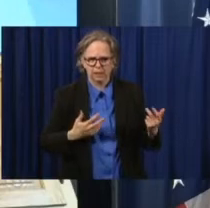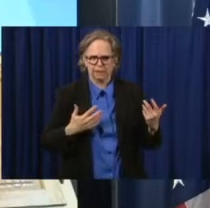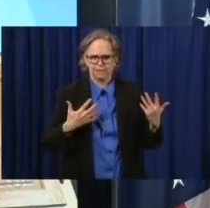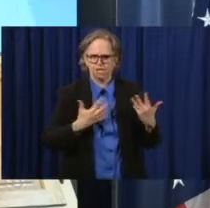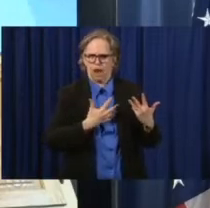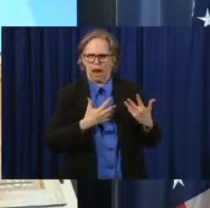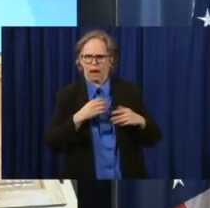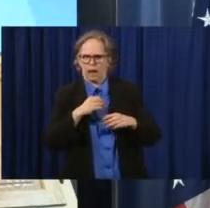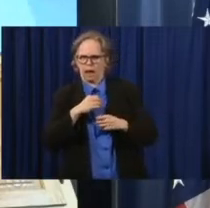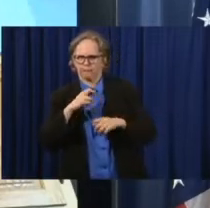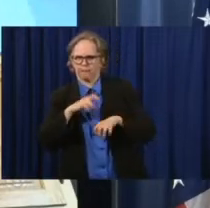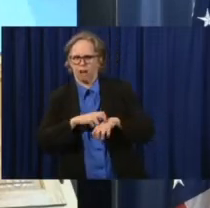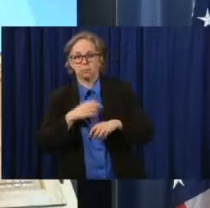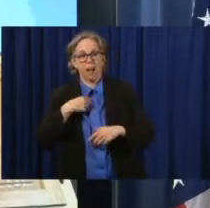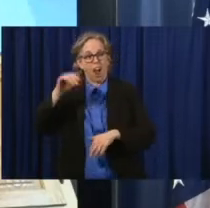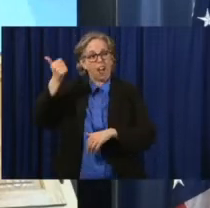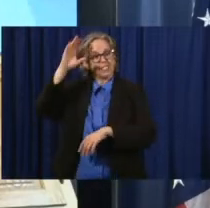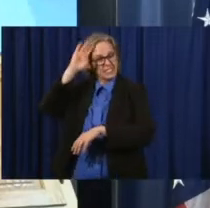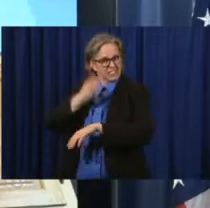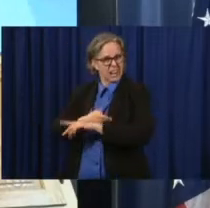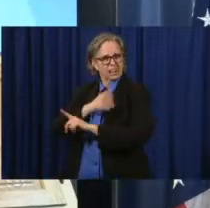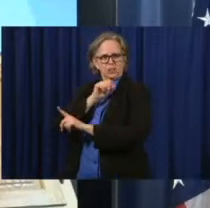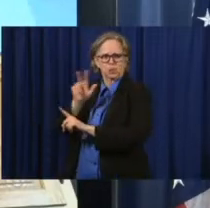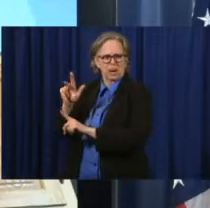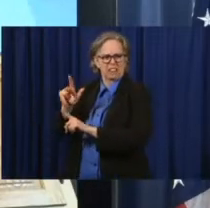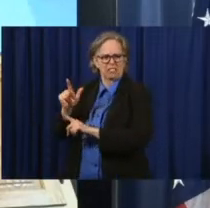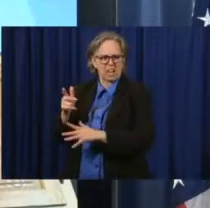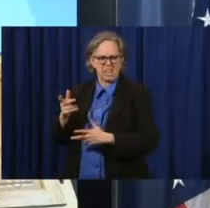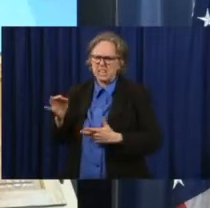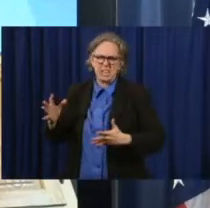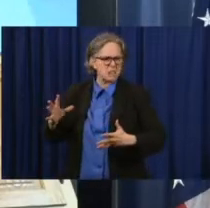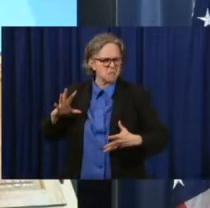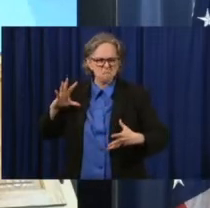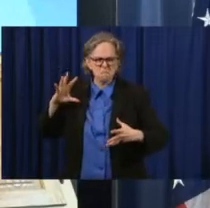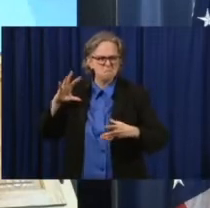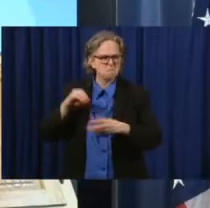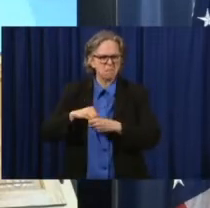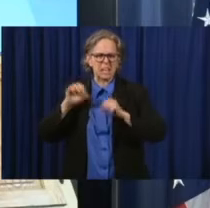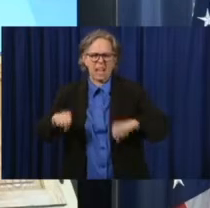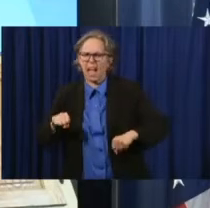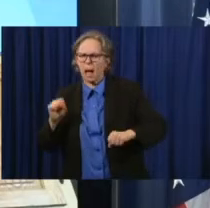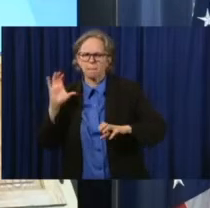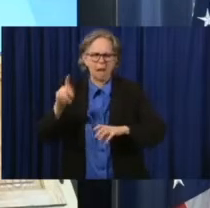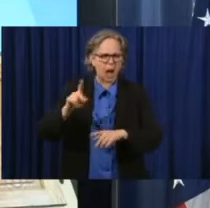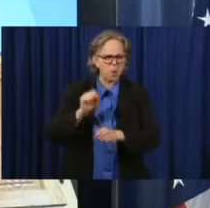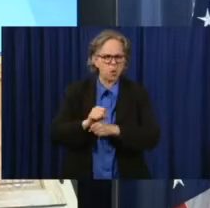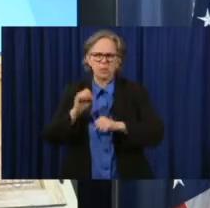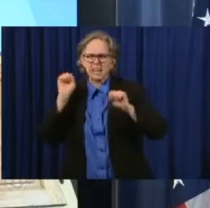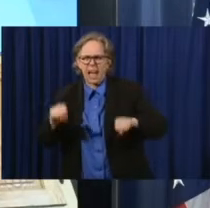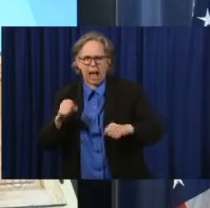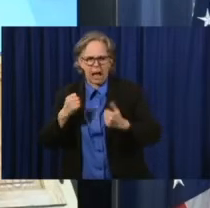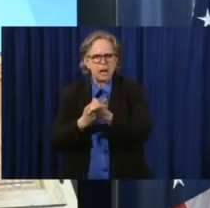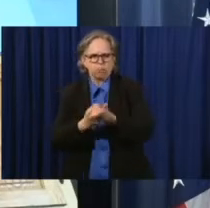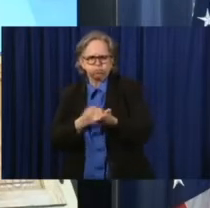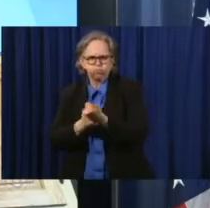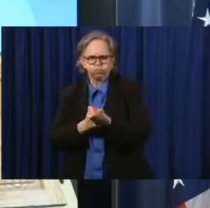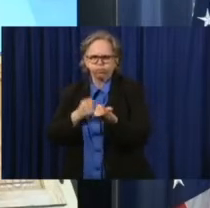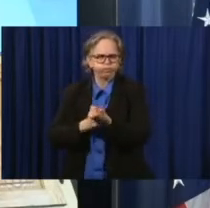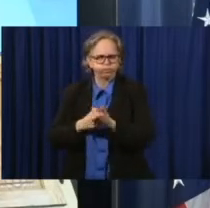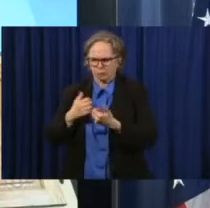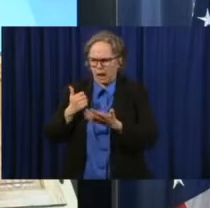and he's gung-ho, get back to work. We can do this. People, protect yourselves.